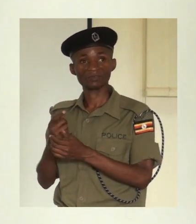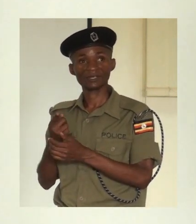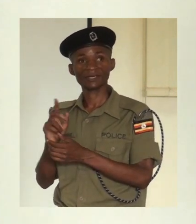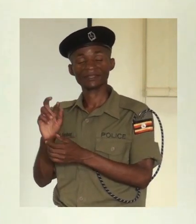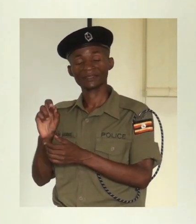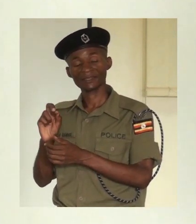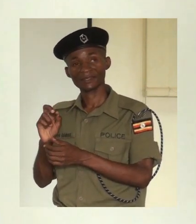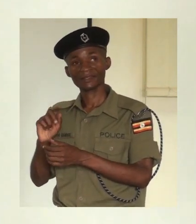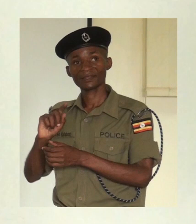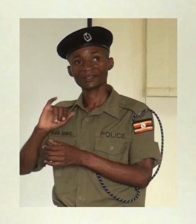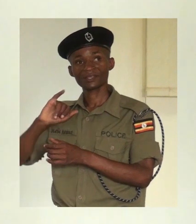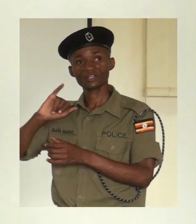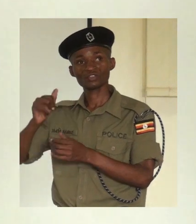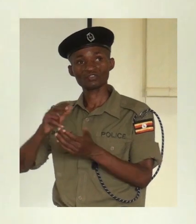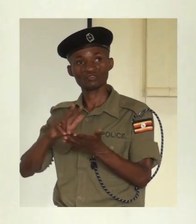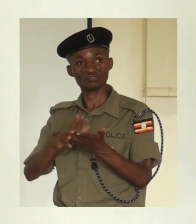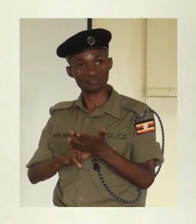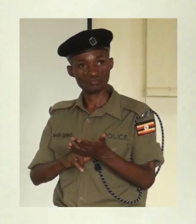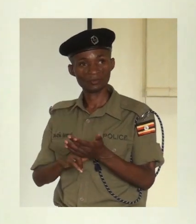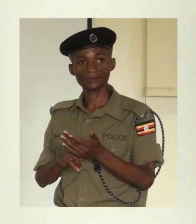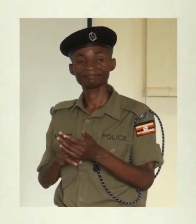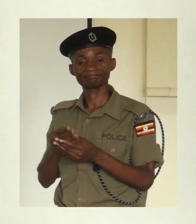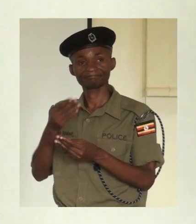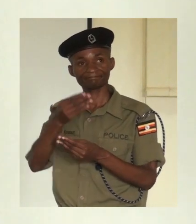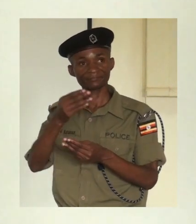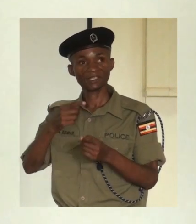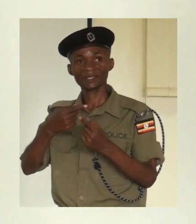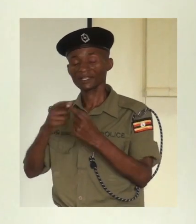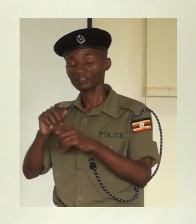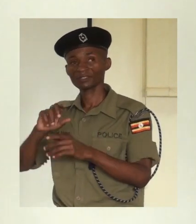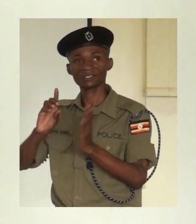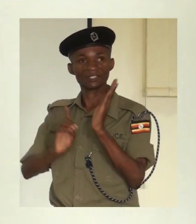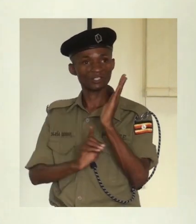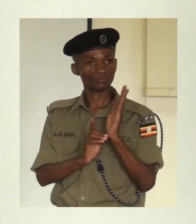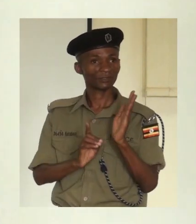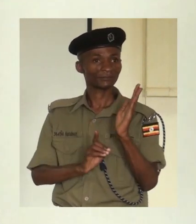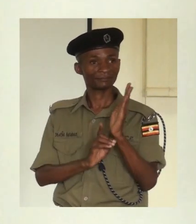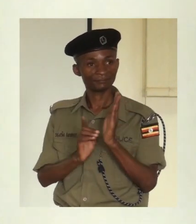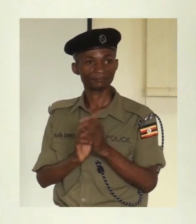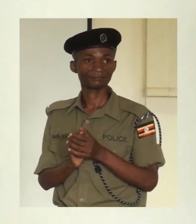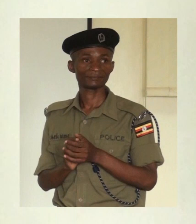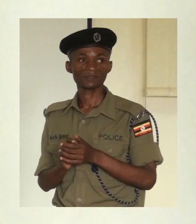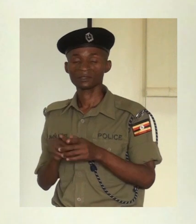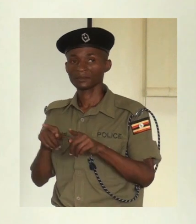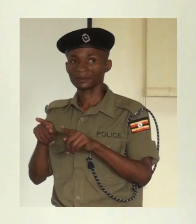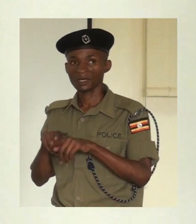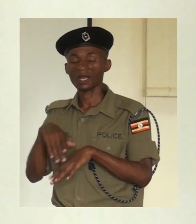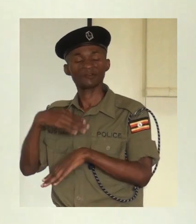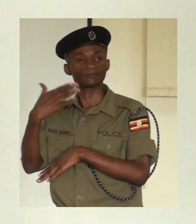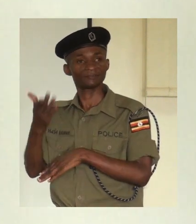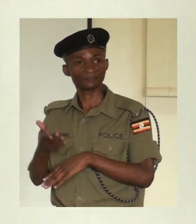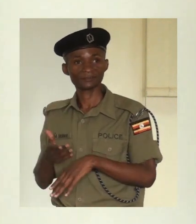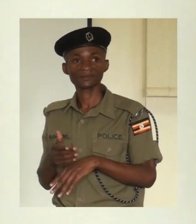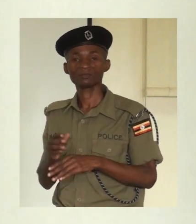be submitted to the respective districts and divisional police headquarters, and thereafter